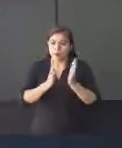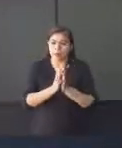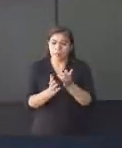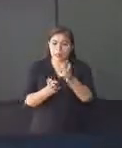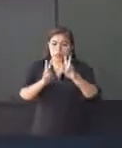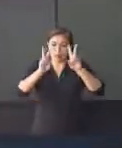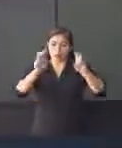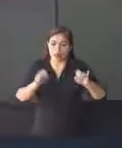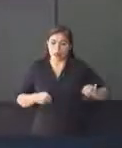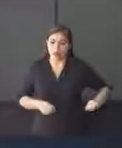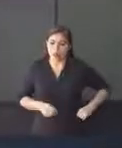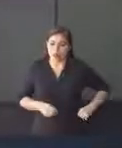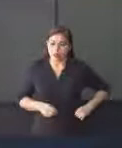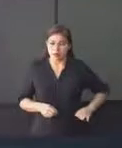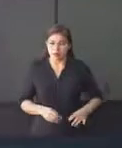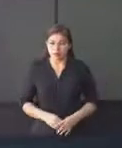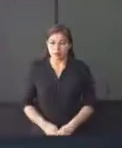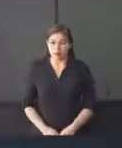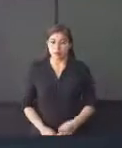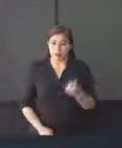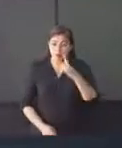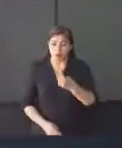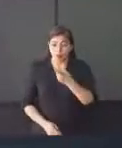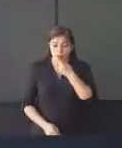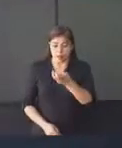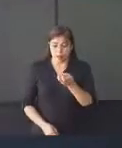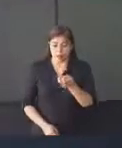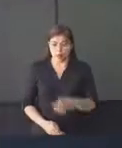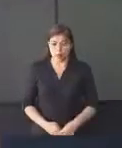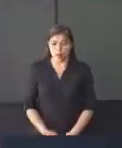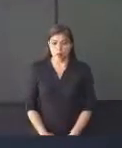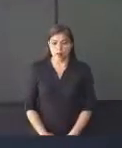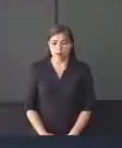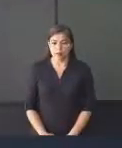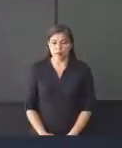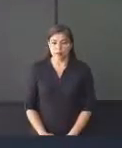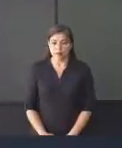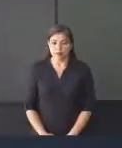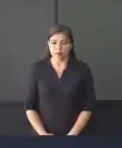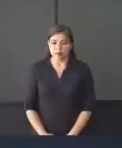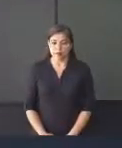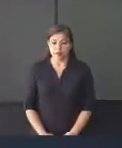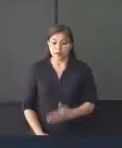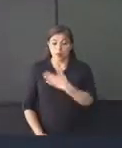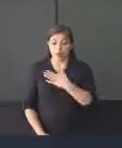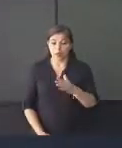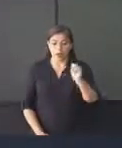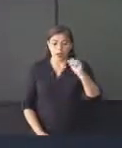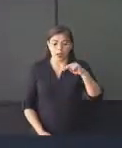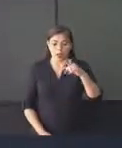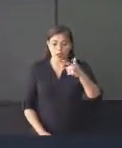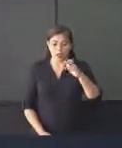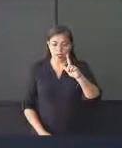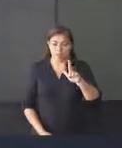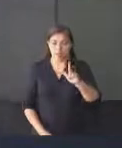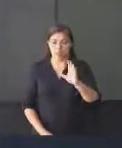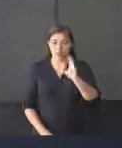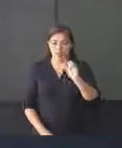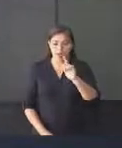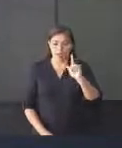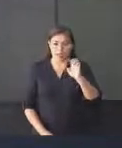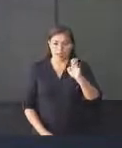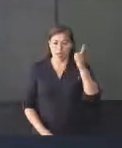commits with this reception. So this is important to highlight. Now it's the turn of Ángel